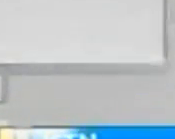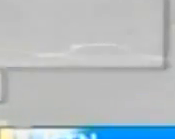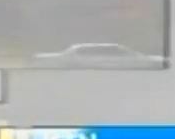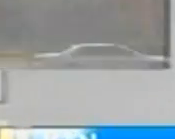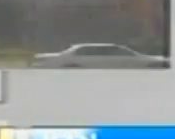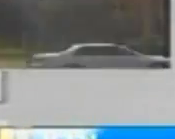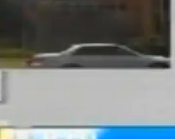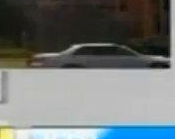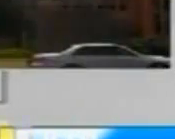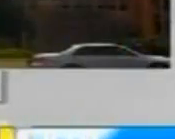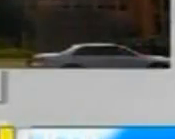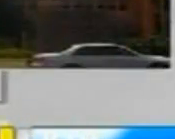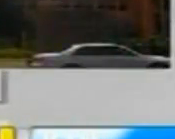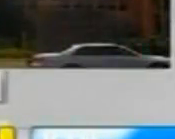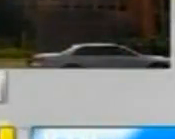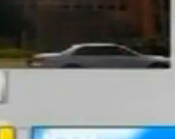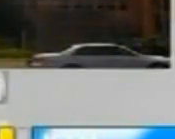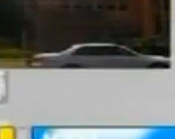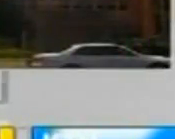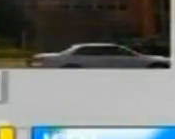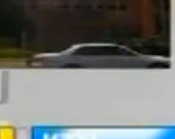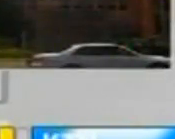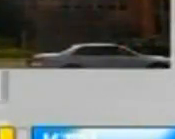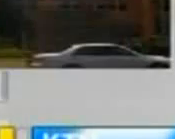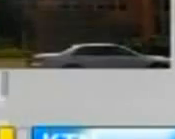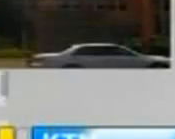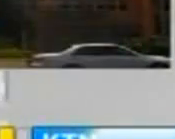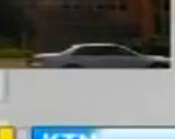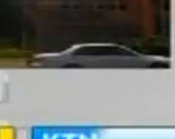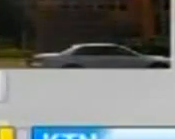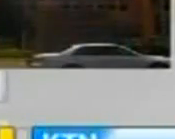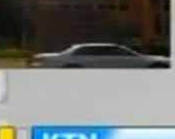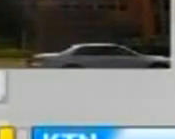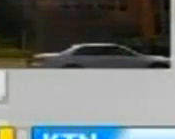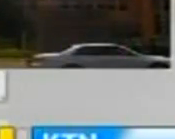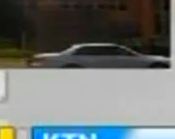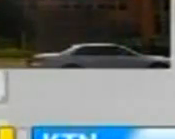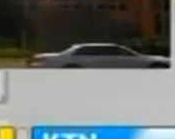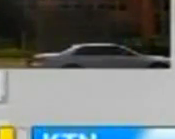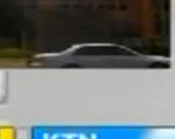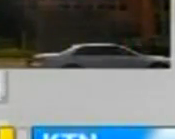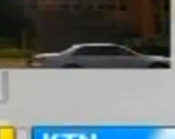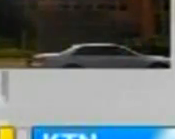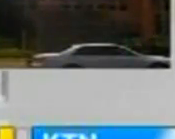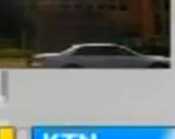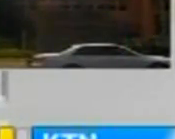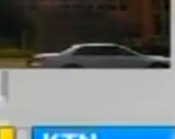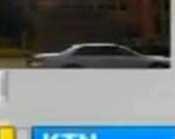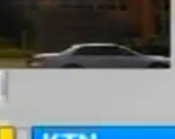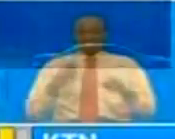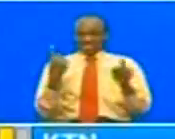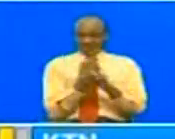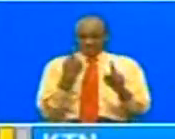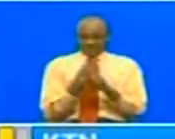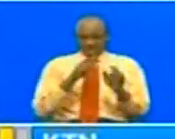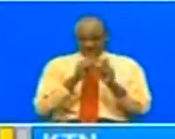that Parliament shall enact legislation to promote the representation in Parliament of women, persons with disabilities, youth, ethnic minorities